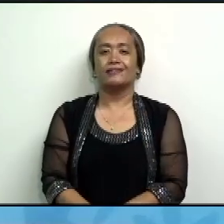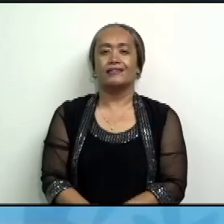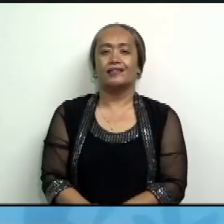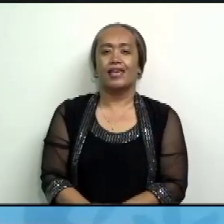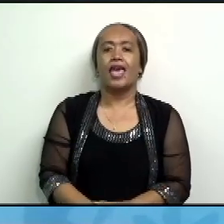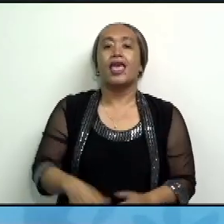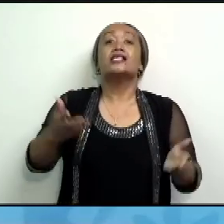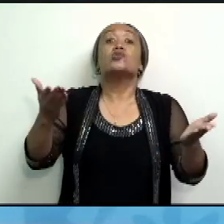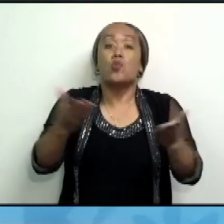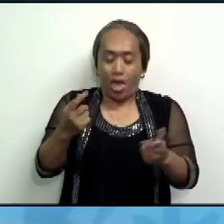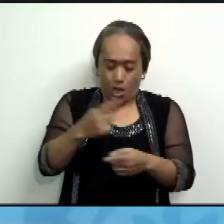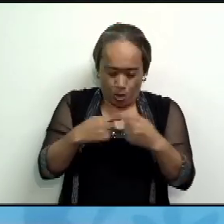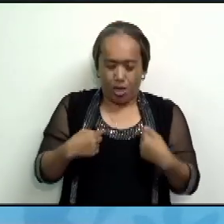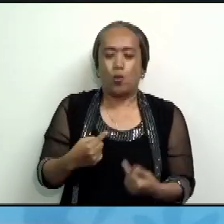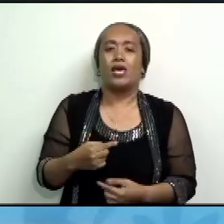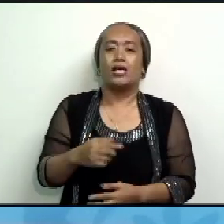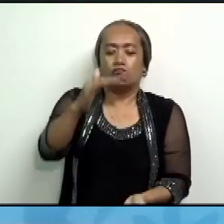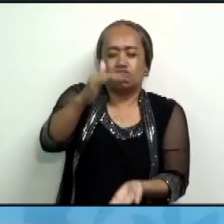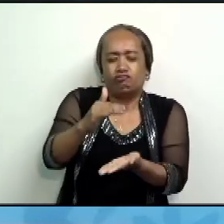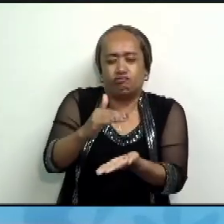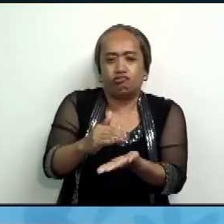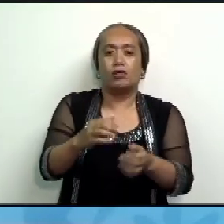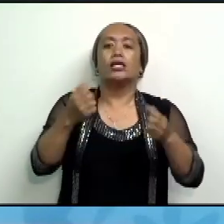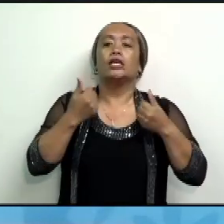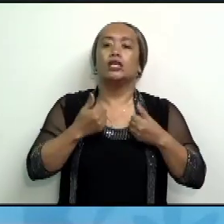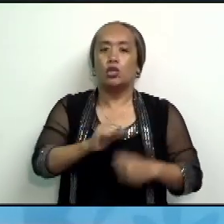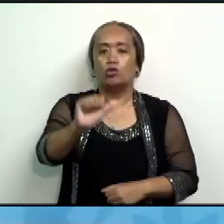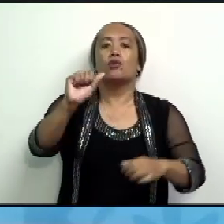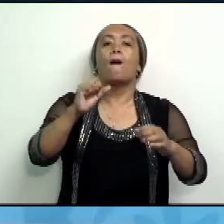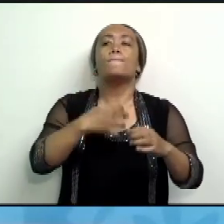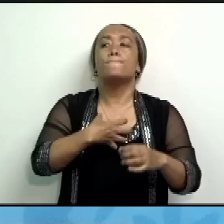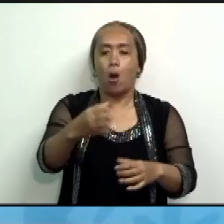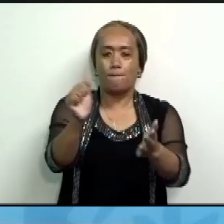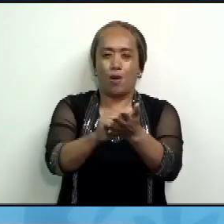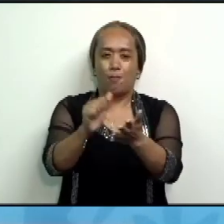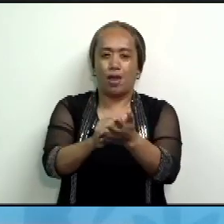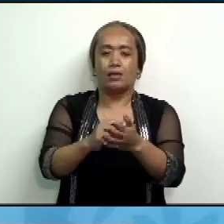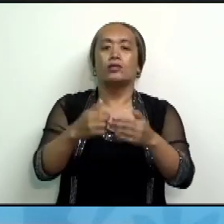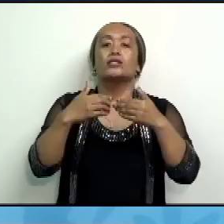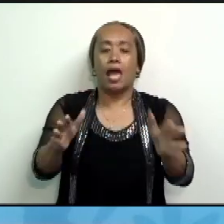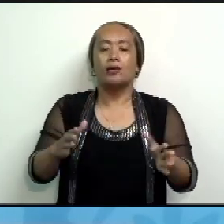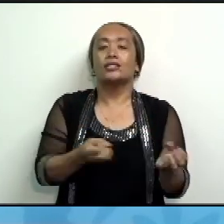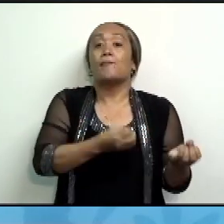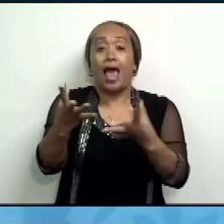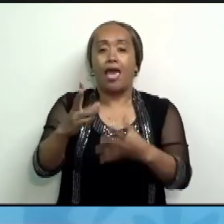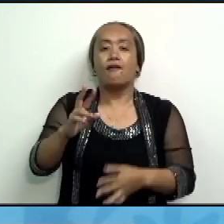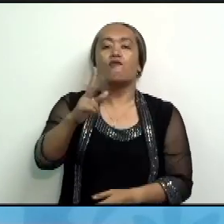This is where we reduce fuel use more strongly to protect supply for